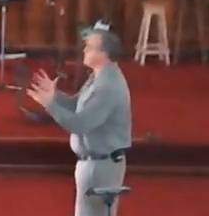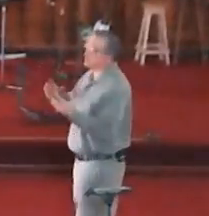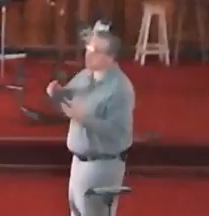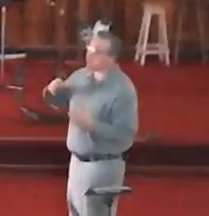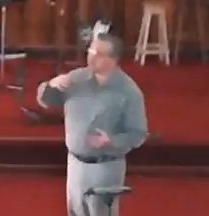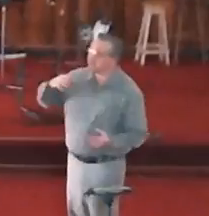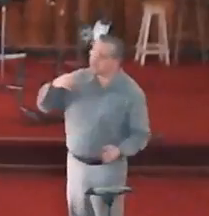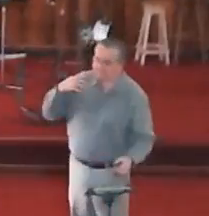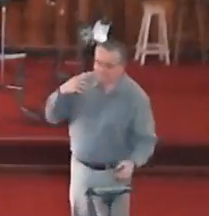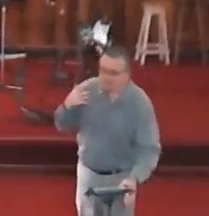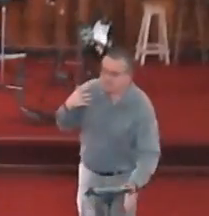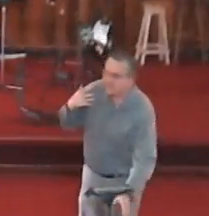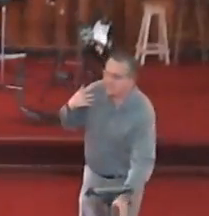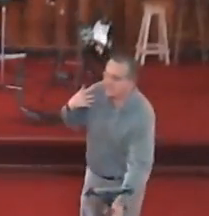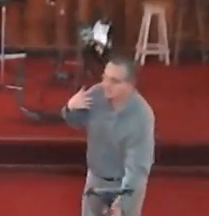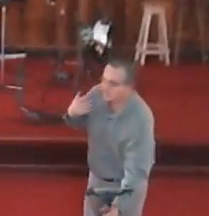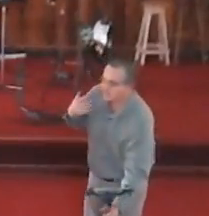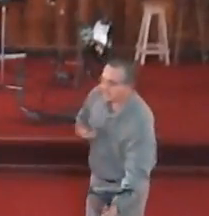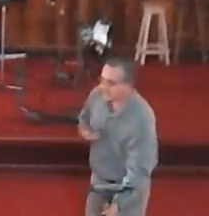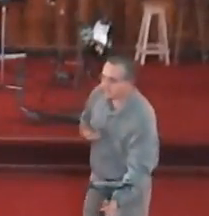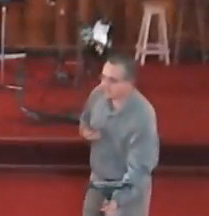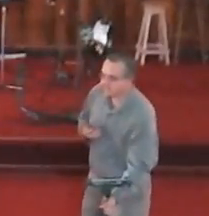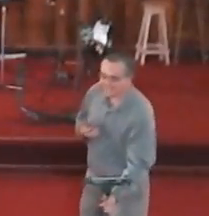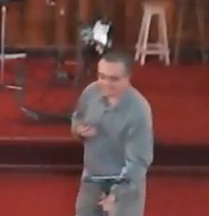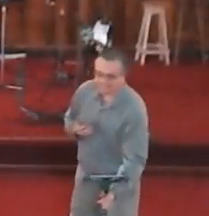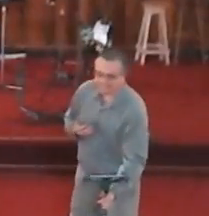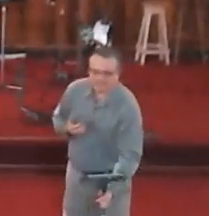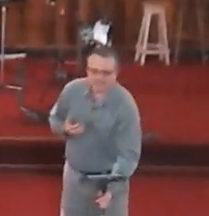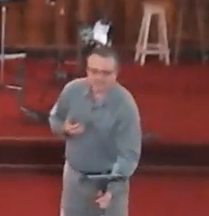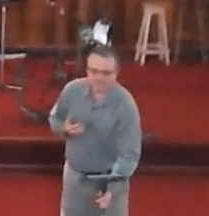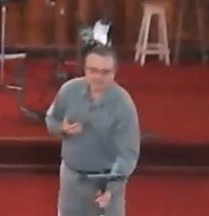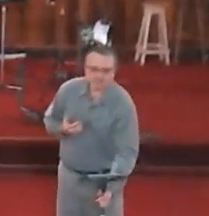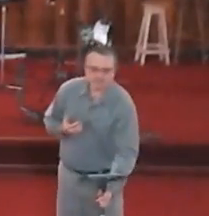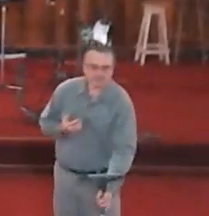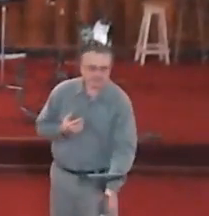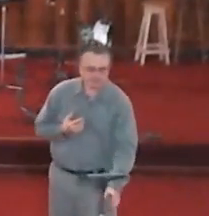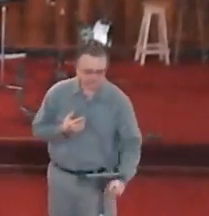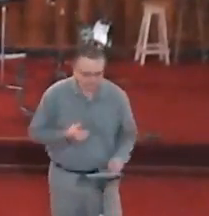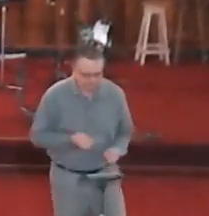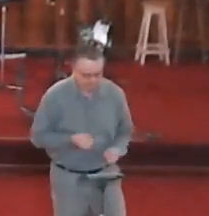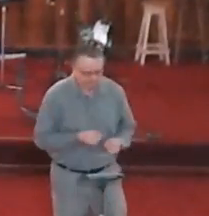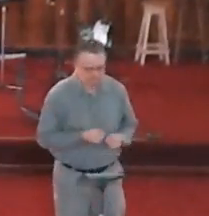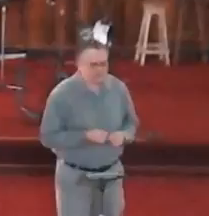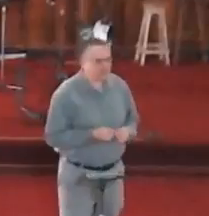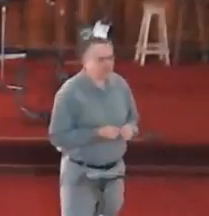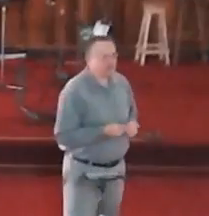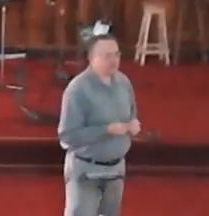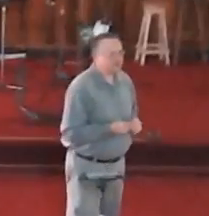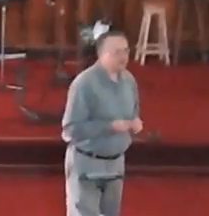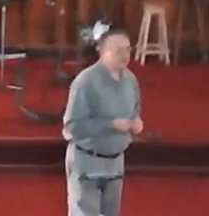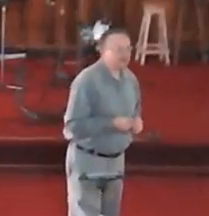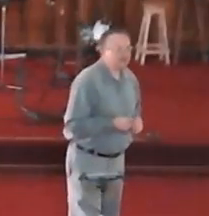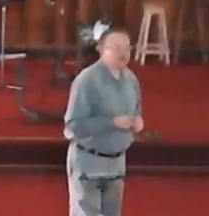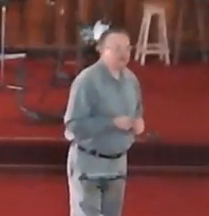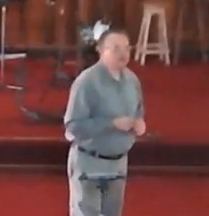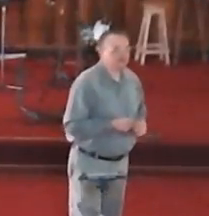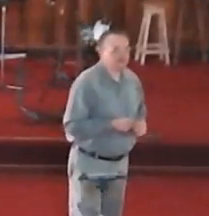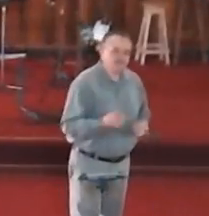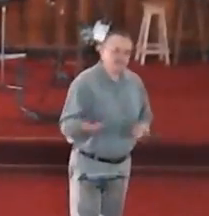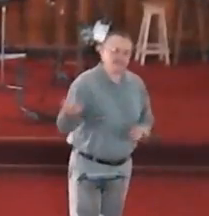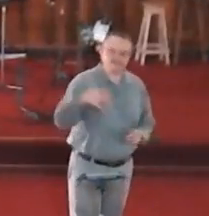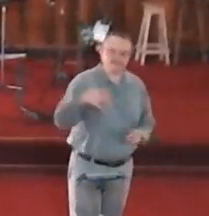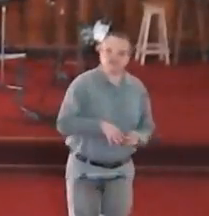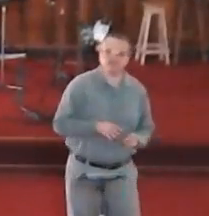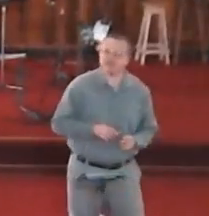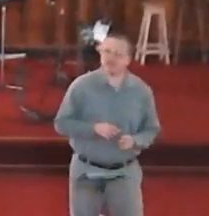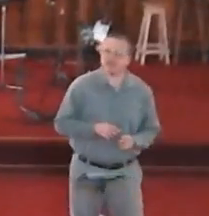el Espíritu Santo que habla las verdades de Él. We want a tongue inspired by the Holy Spirit that speaks out His truth.